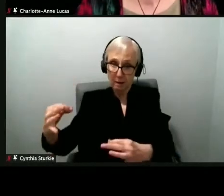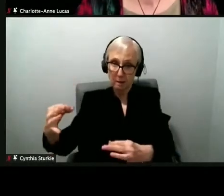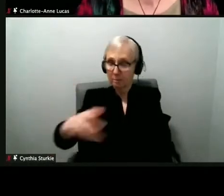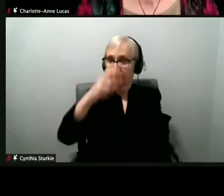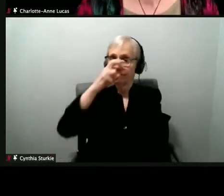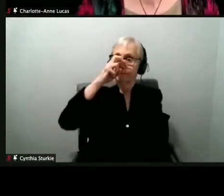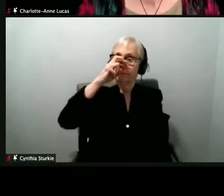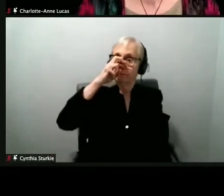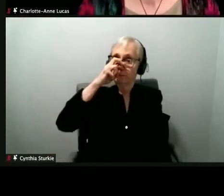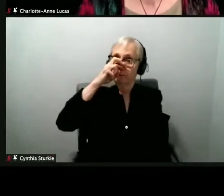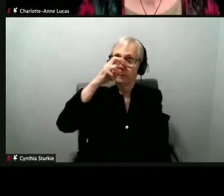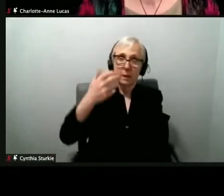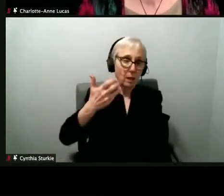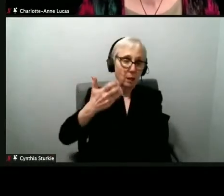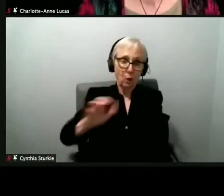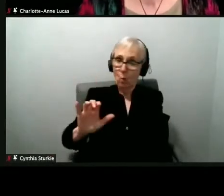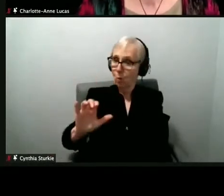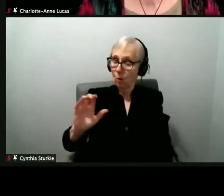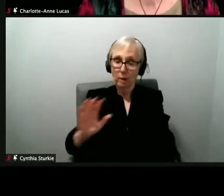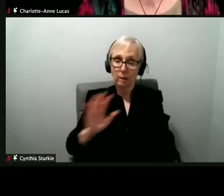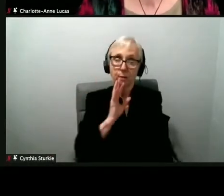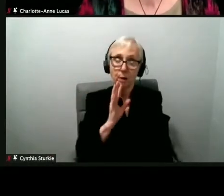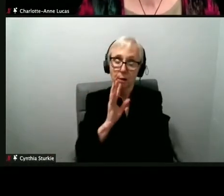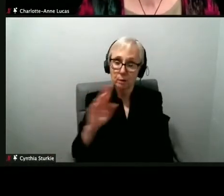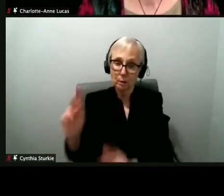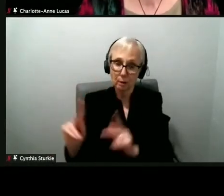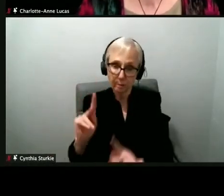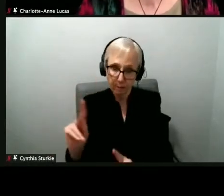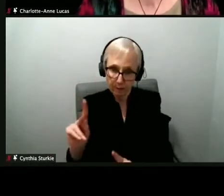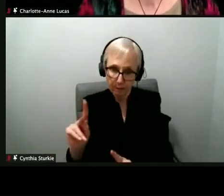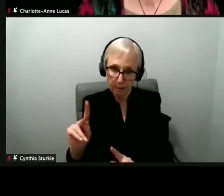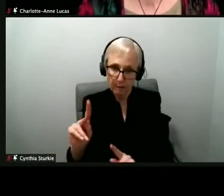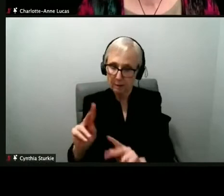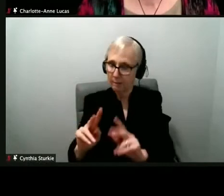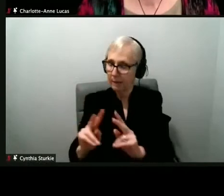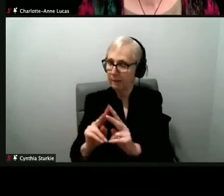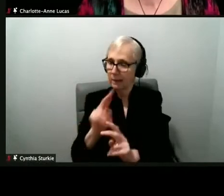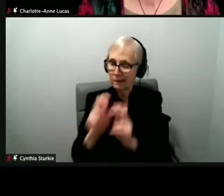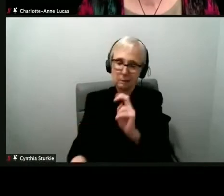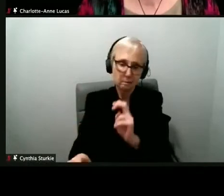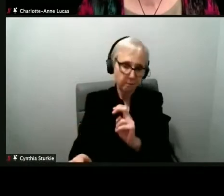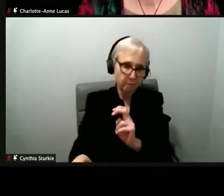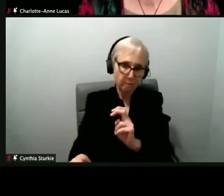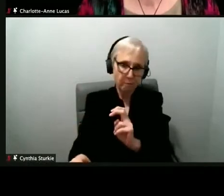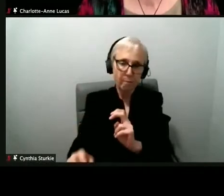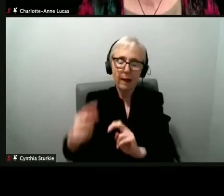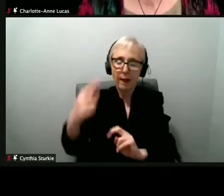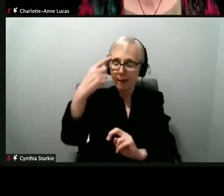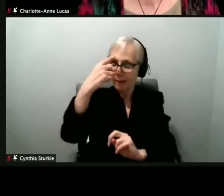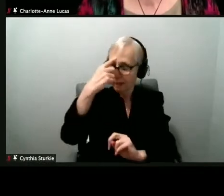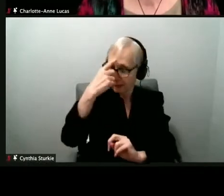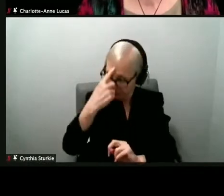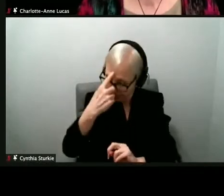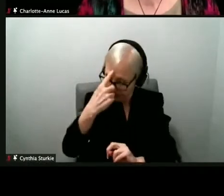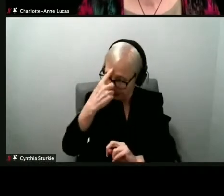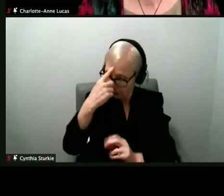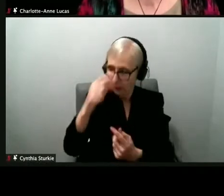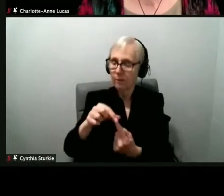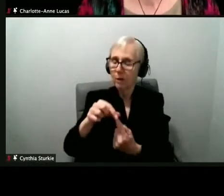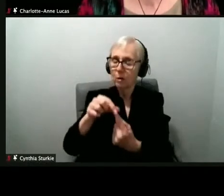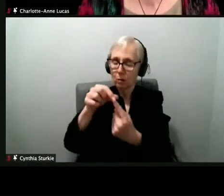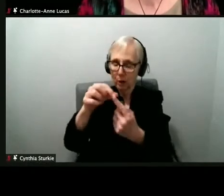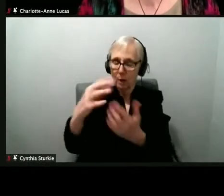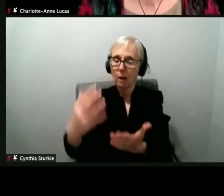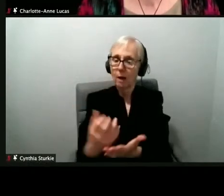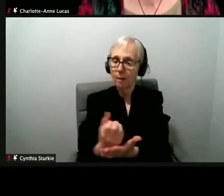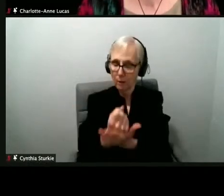strict and not want to talk to the people, then it's going to be very, very difficult. But I believe we have a unique opportunity